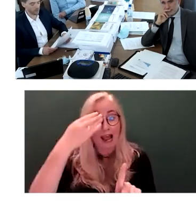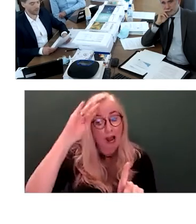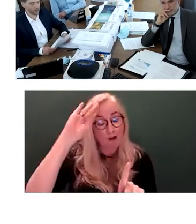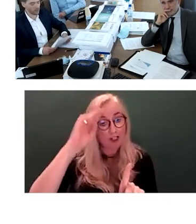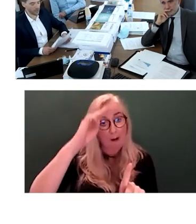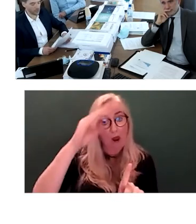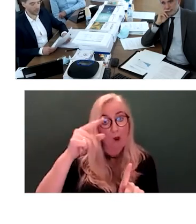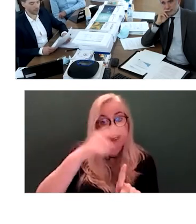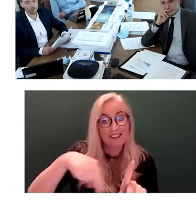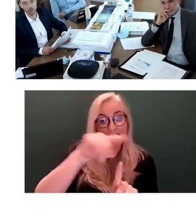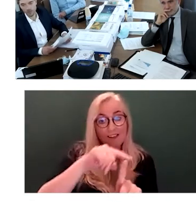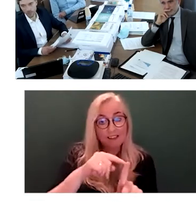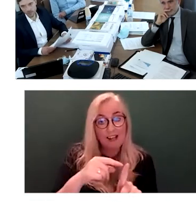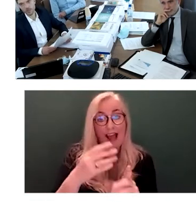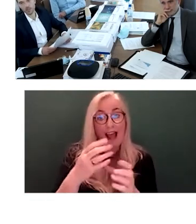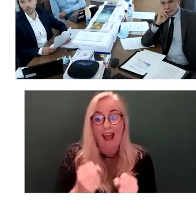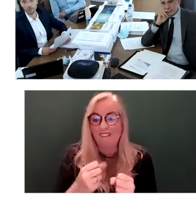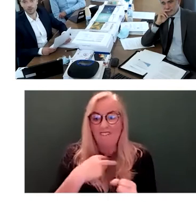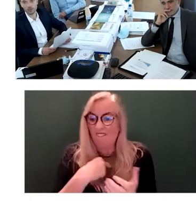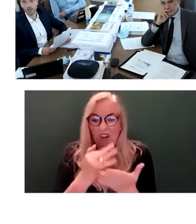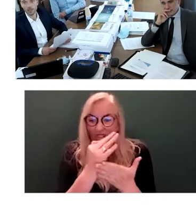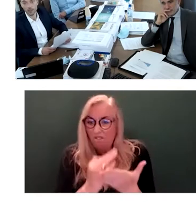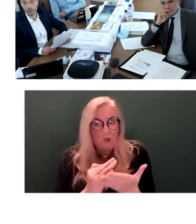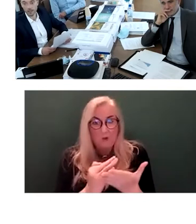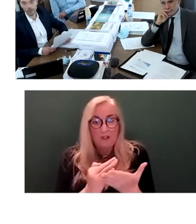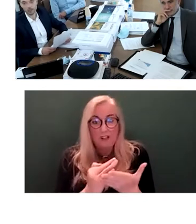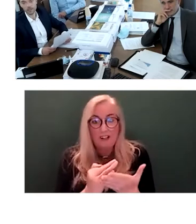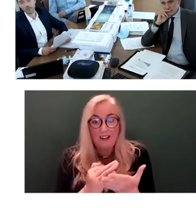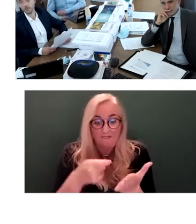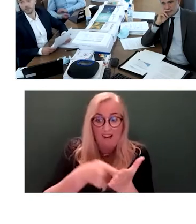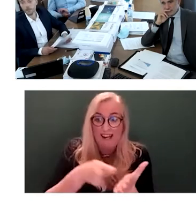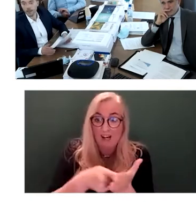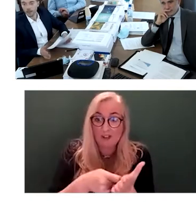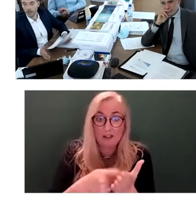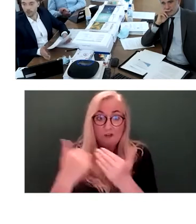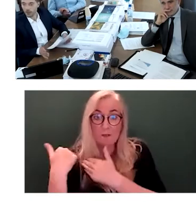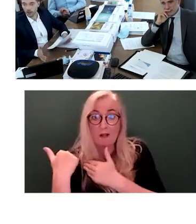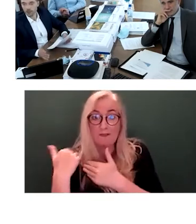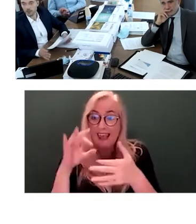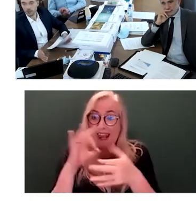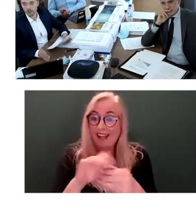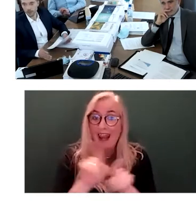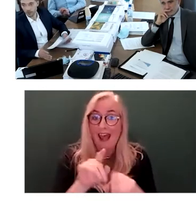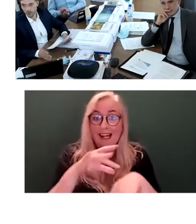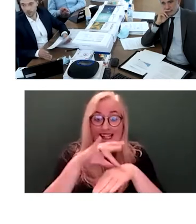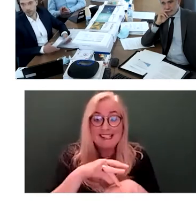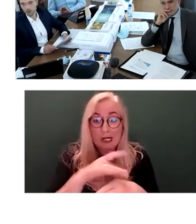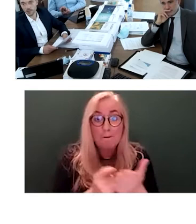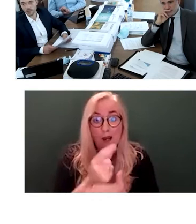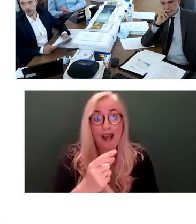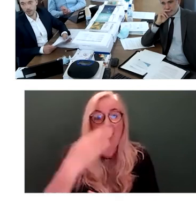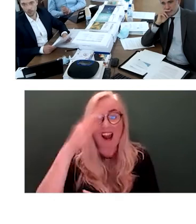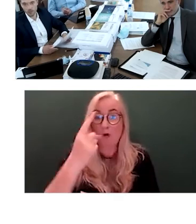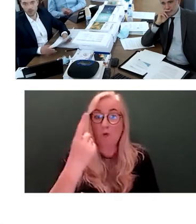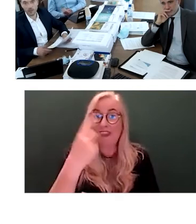very few financial responsibilities when it comes to sick pay in particular. Actually, Ireland is one of the very few